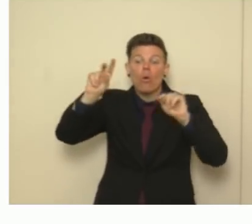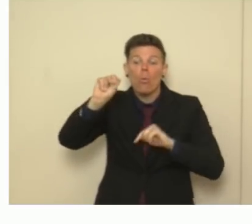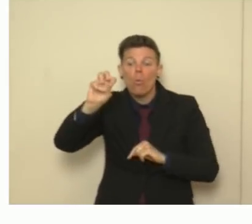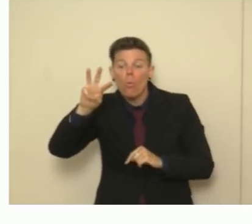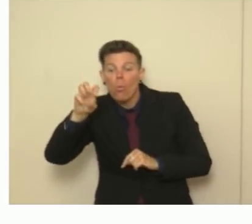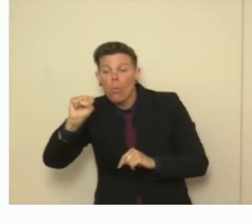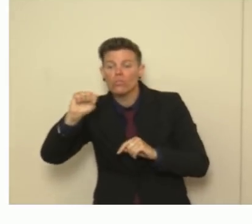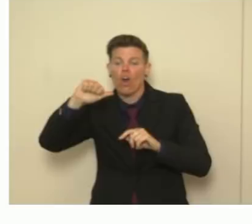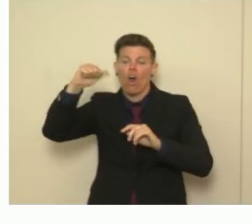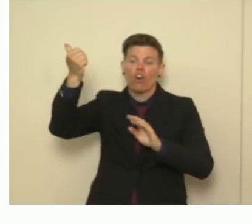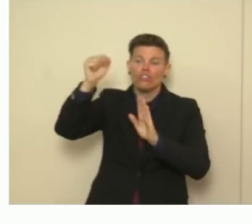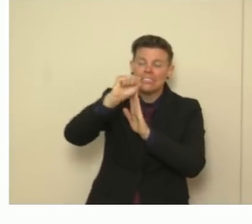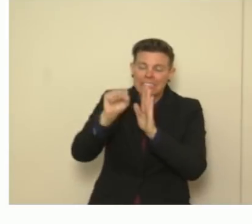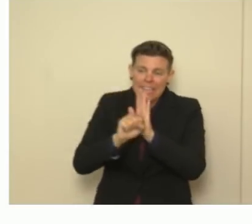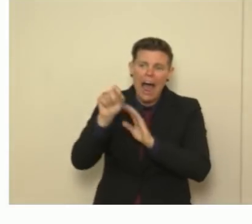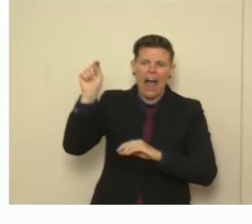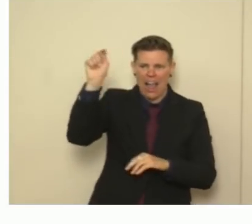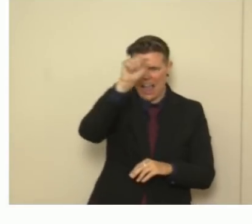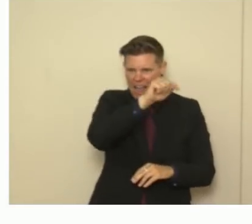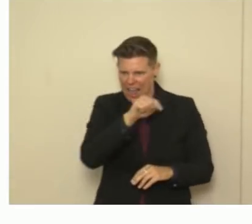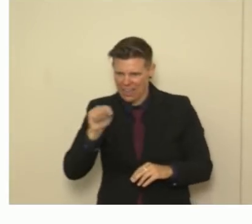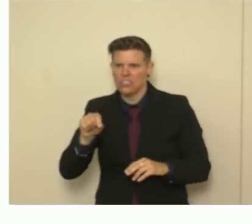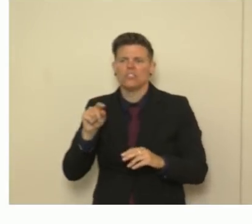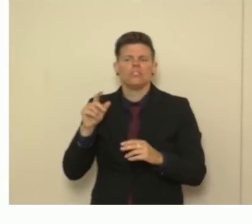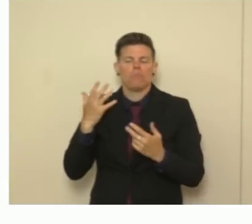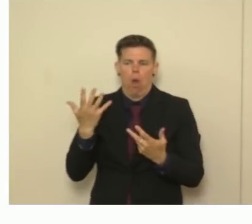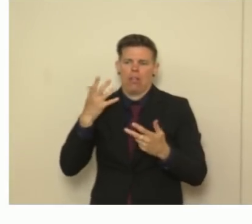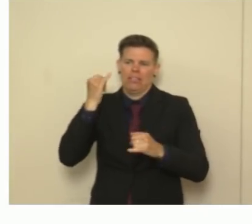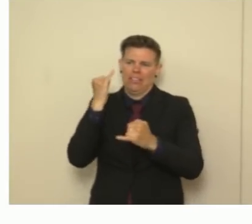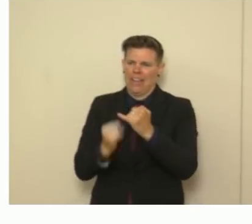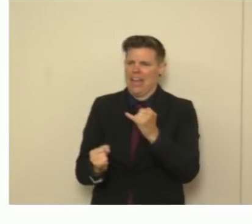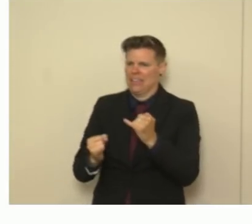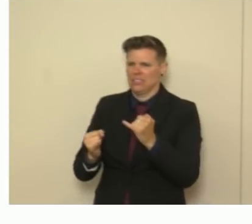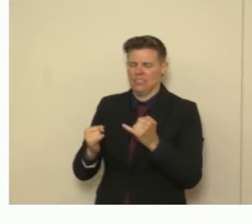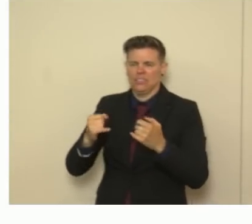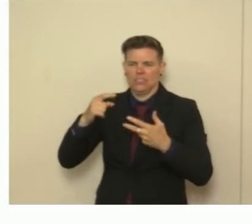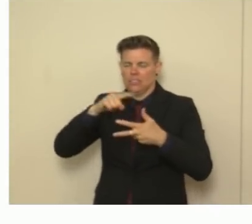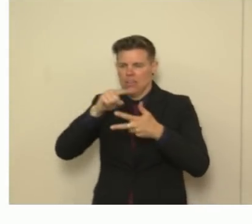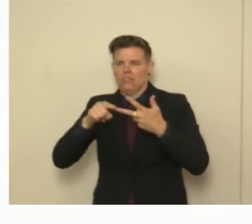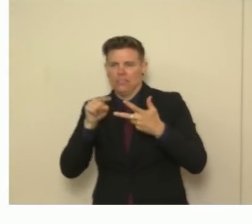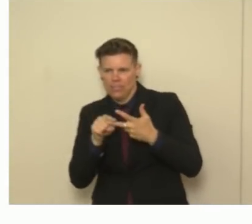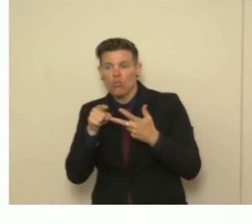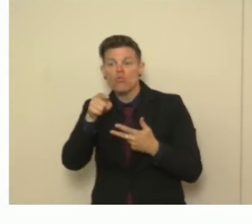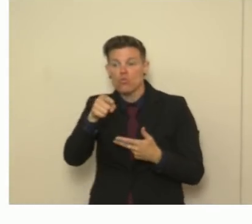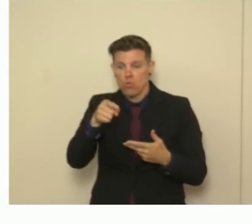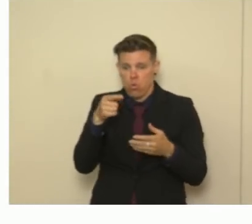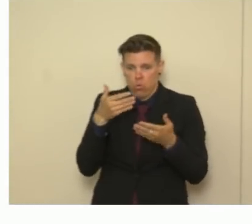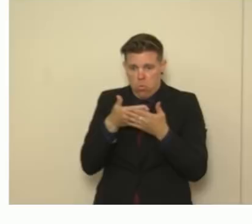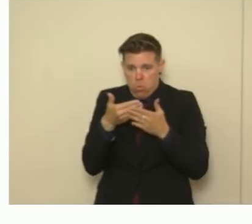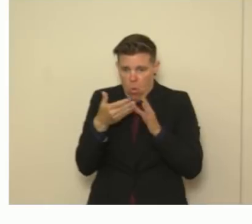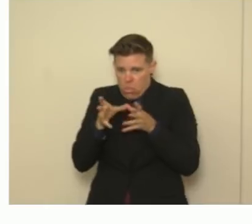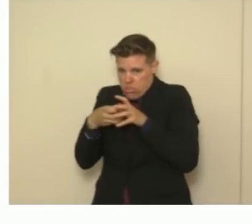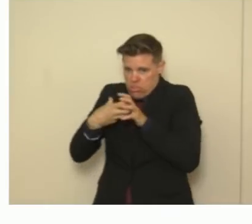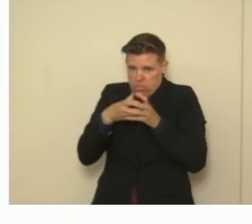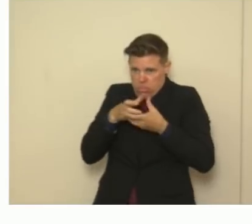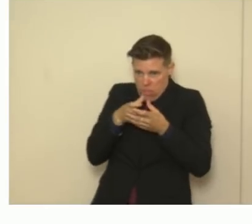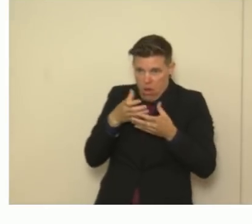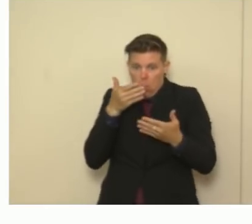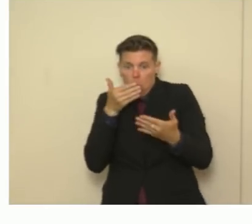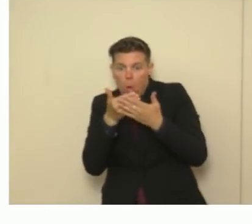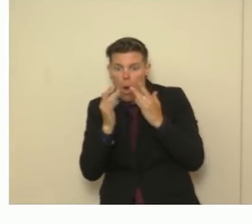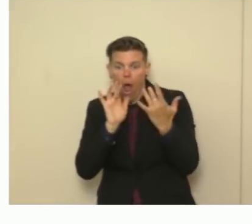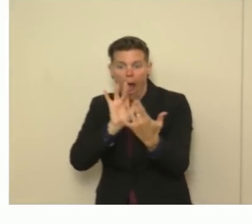last point I want to make is, while all of these things are risky, if you're in a closed space, in close contact with other people, and